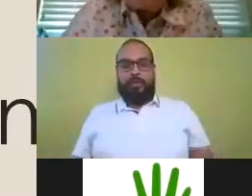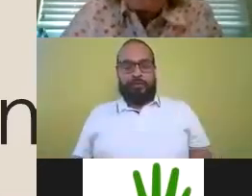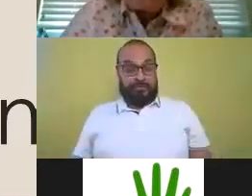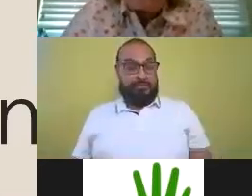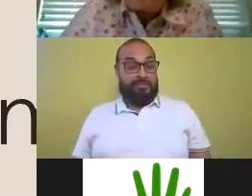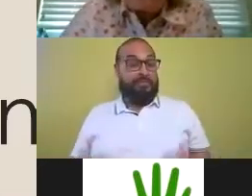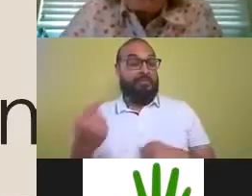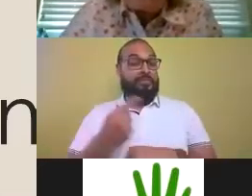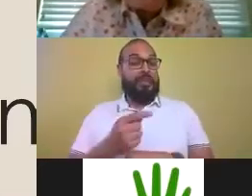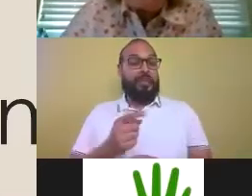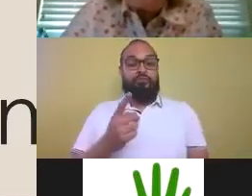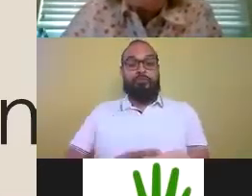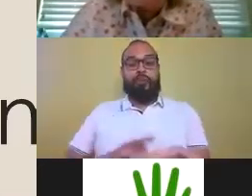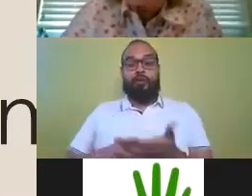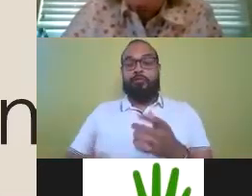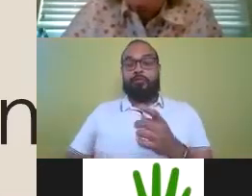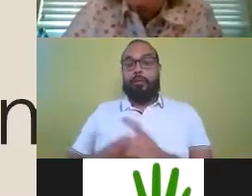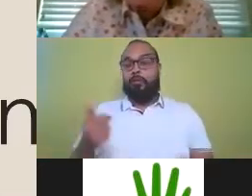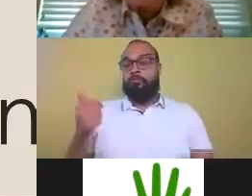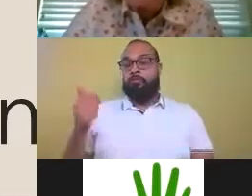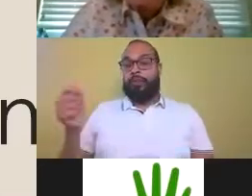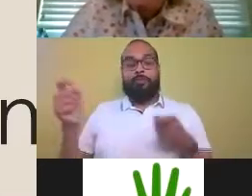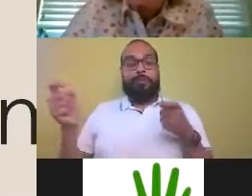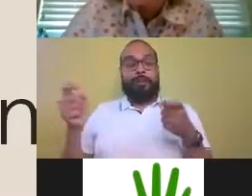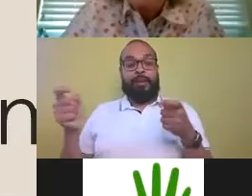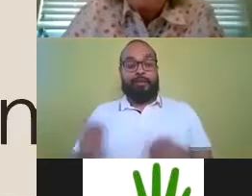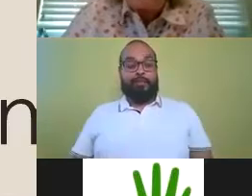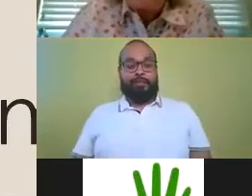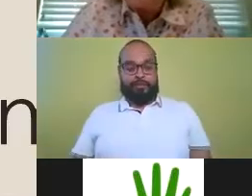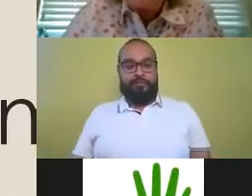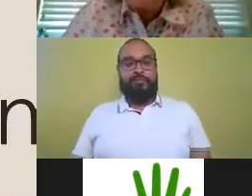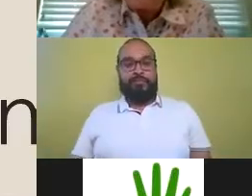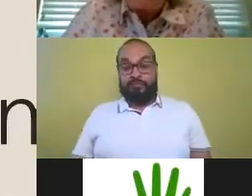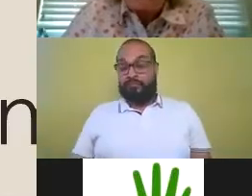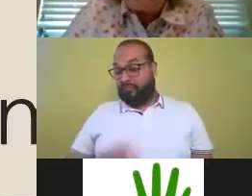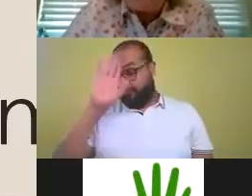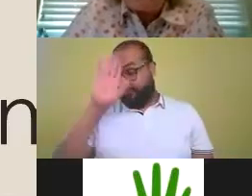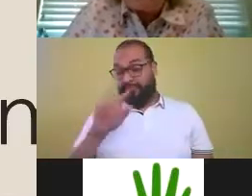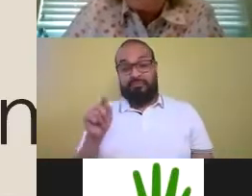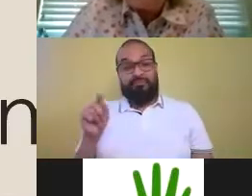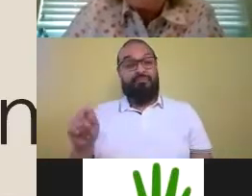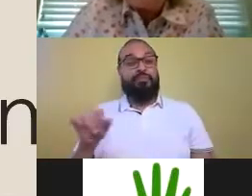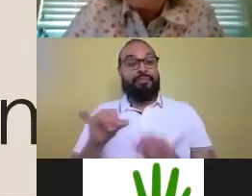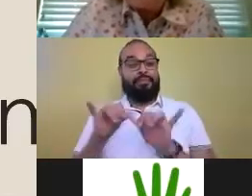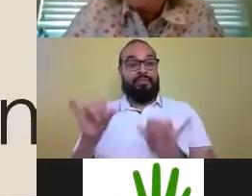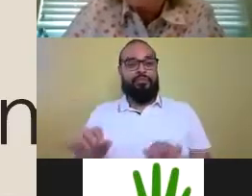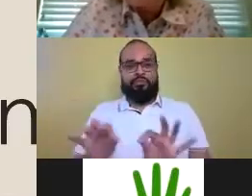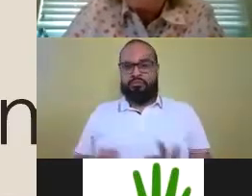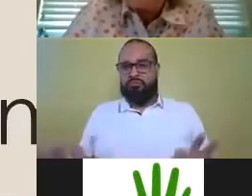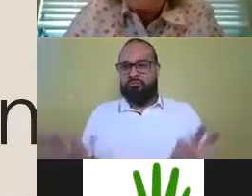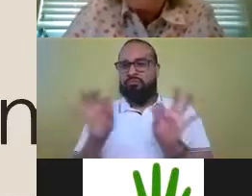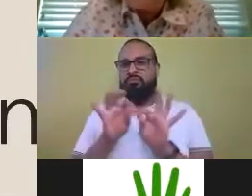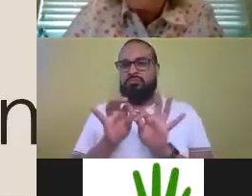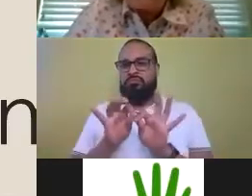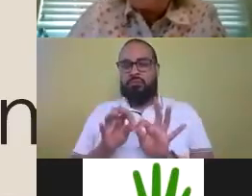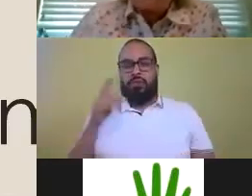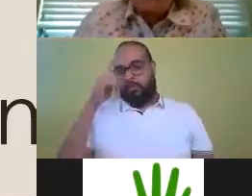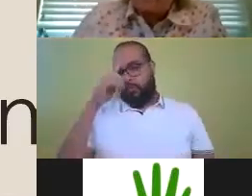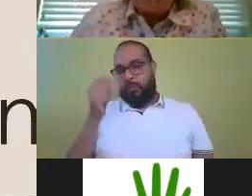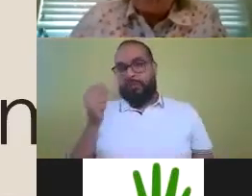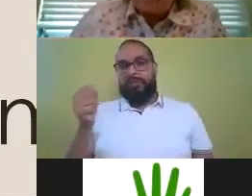about self-regulation, and we're going to be understanding that these systems play a key role in our ability to